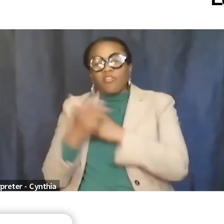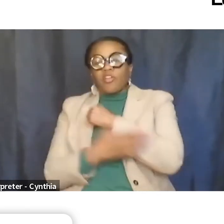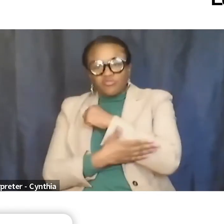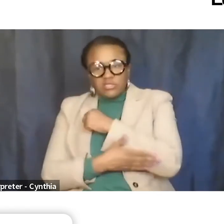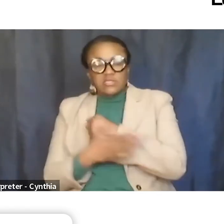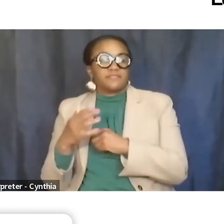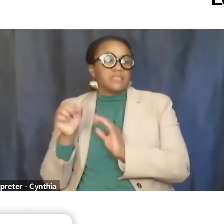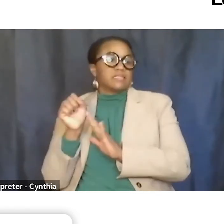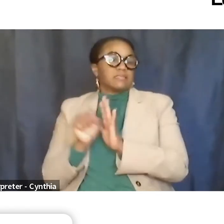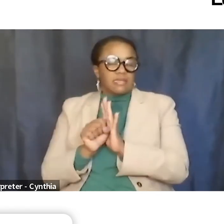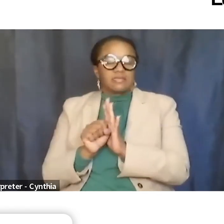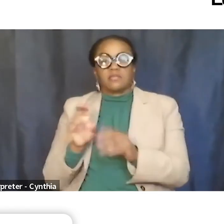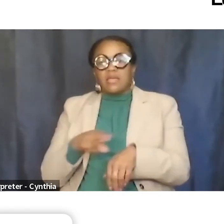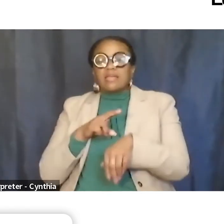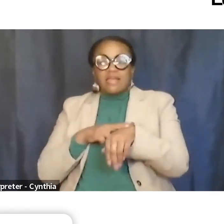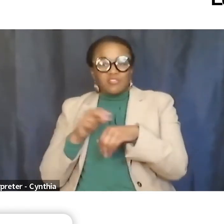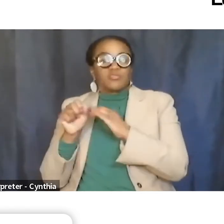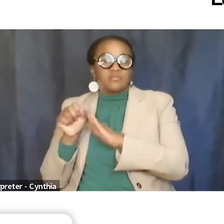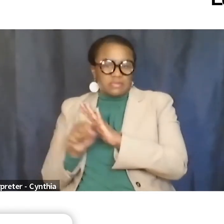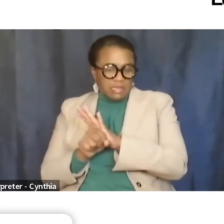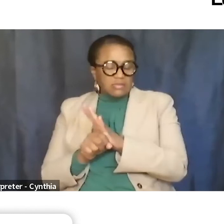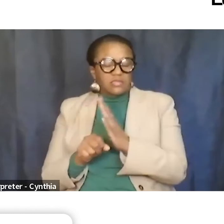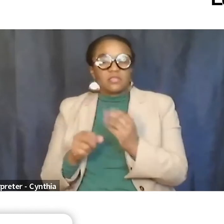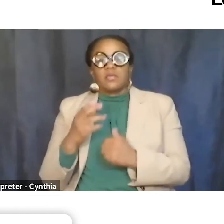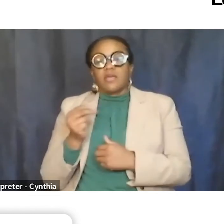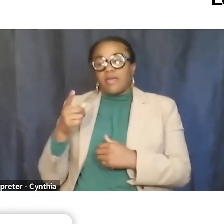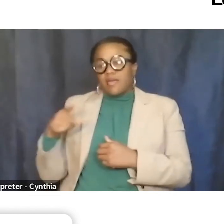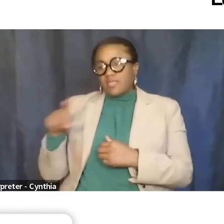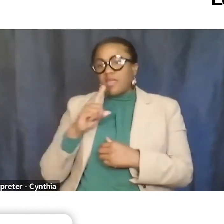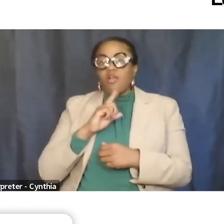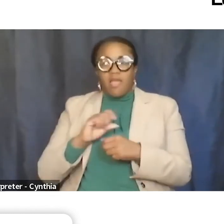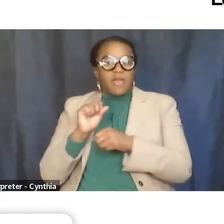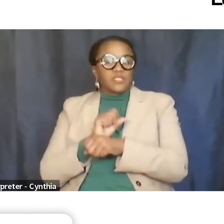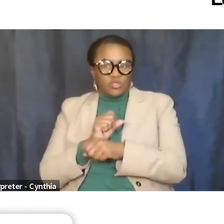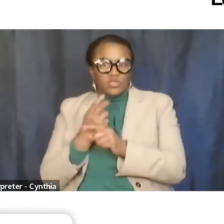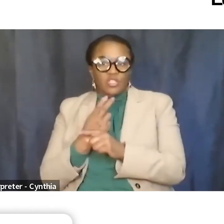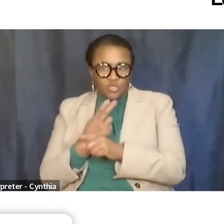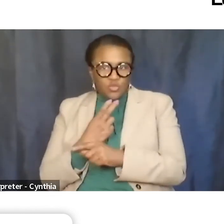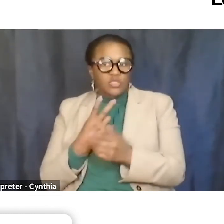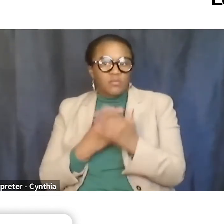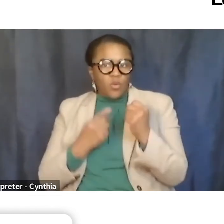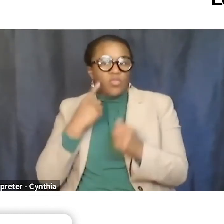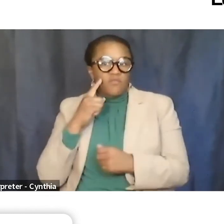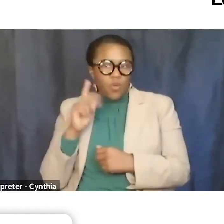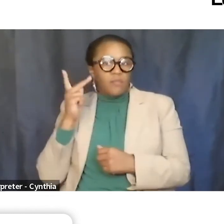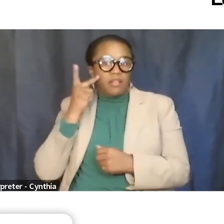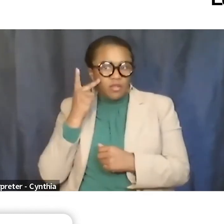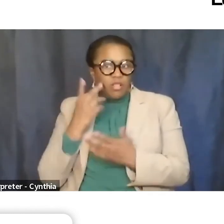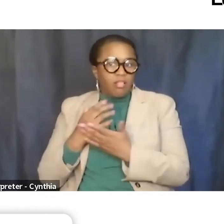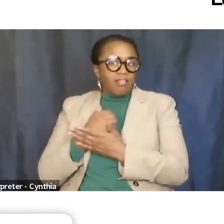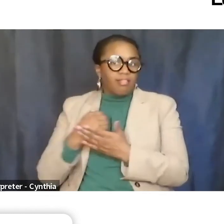states, nation states, essentially. And they are absolutely used both for political